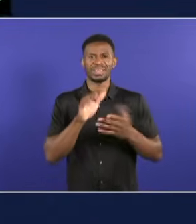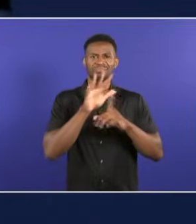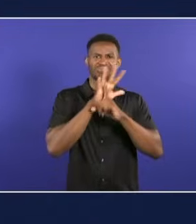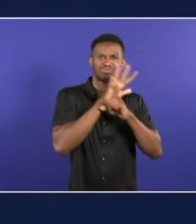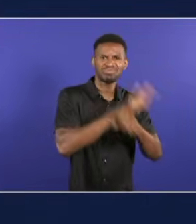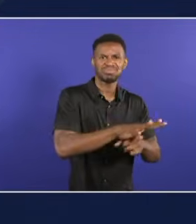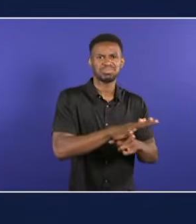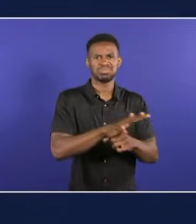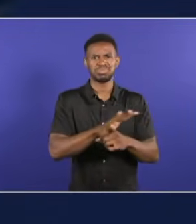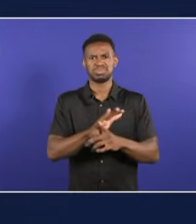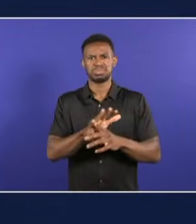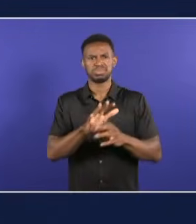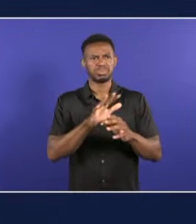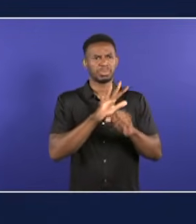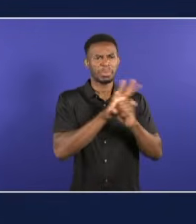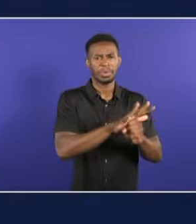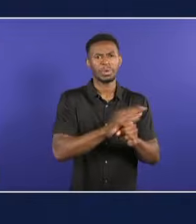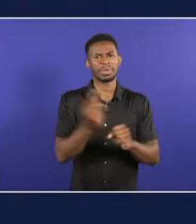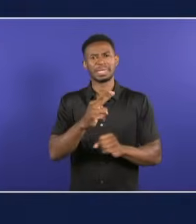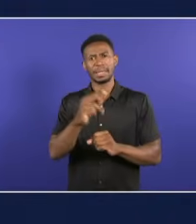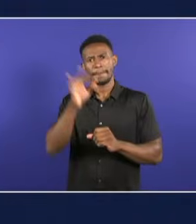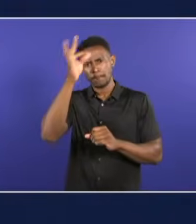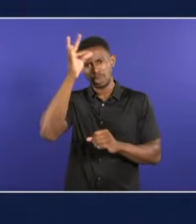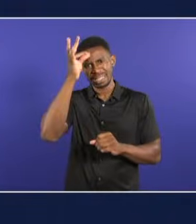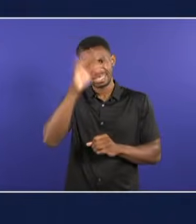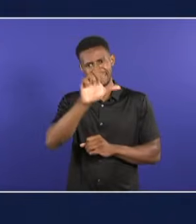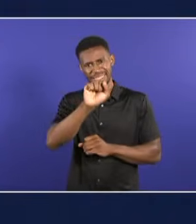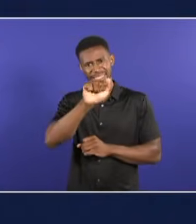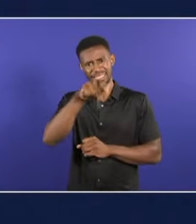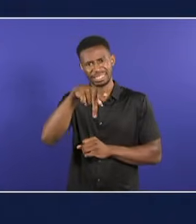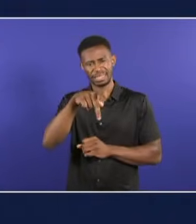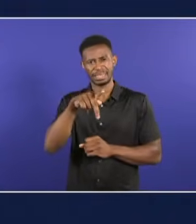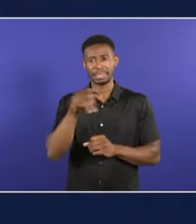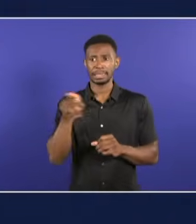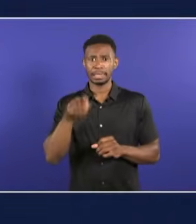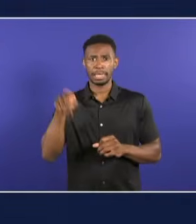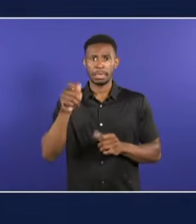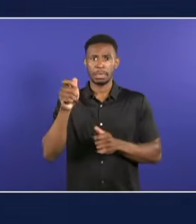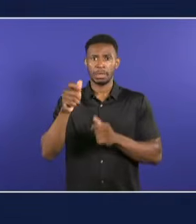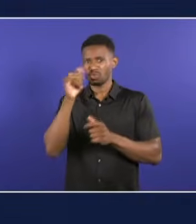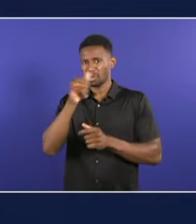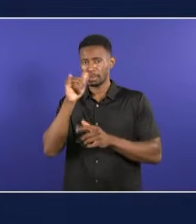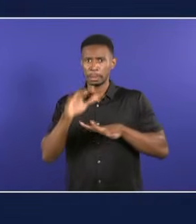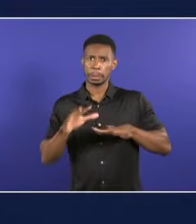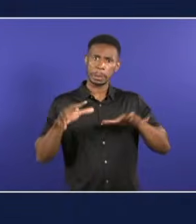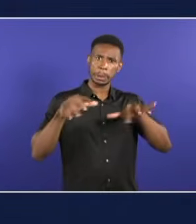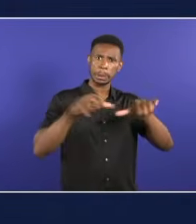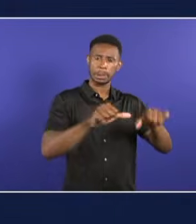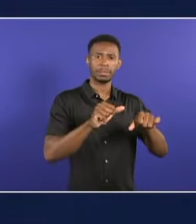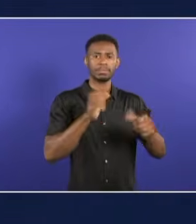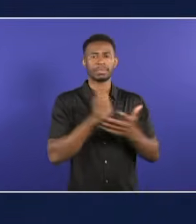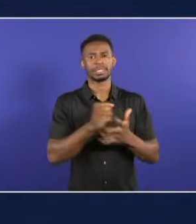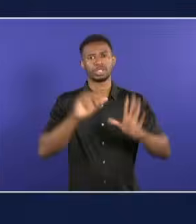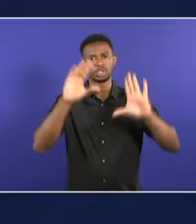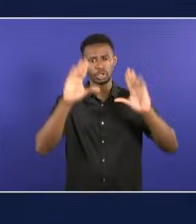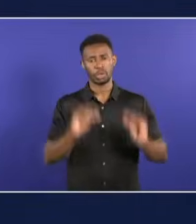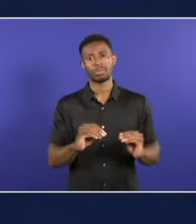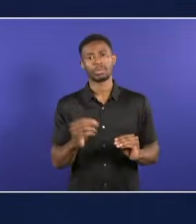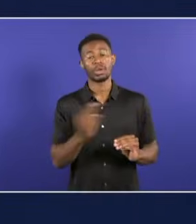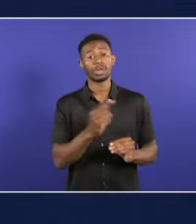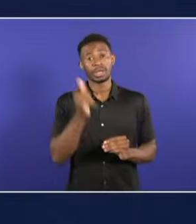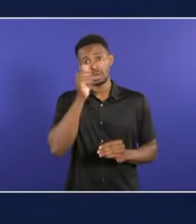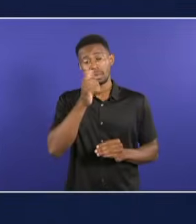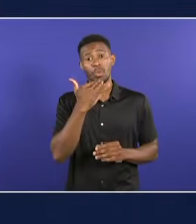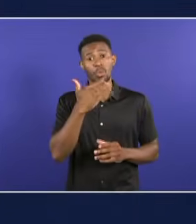must end SAP's capture and get the criminals out of the police. And we must totally